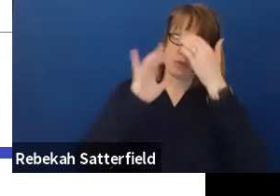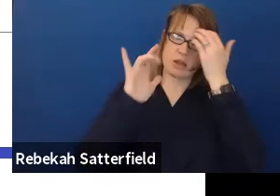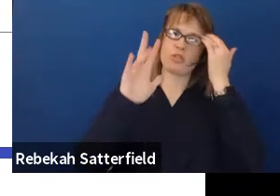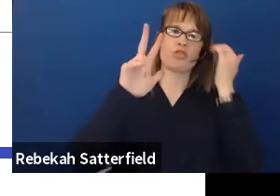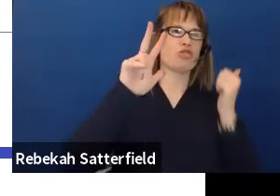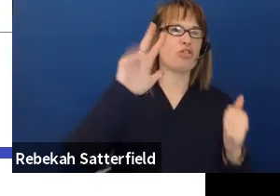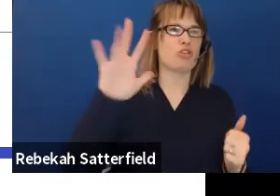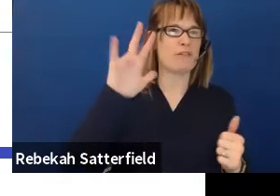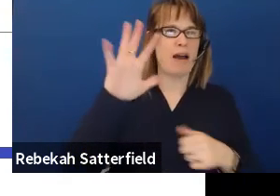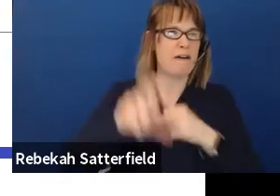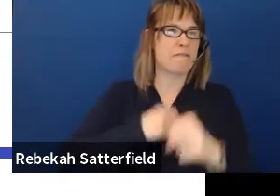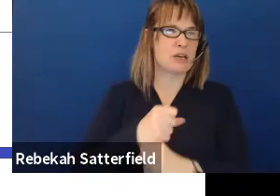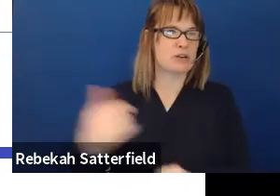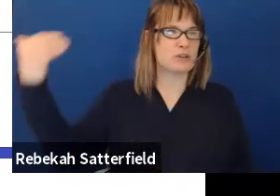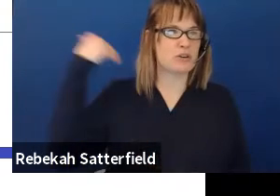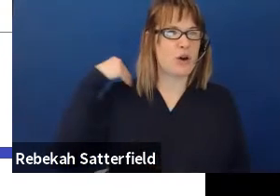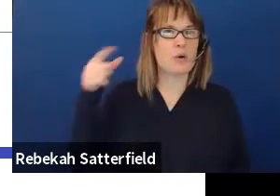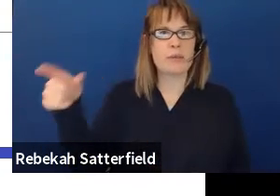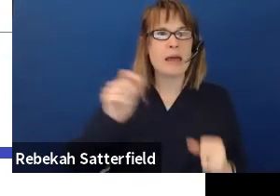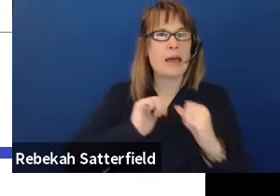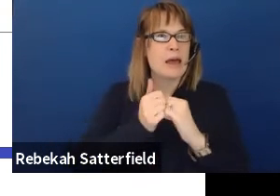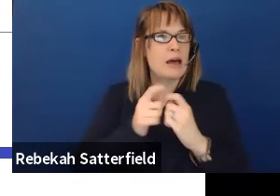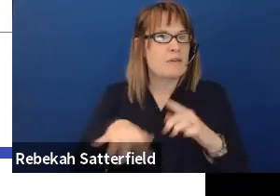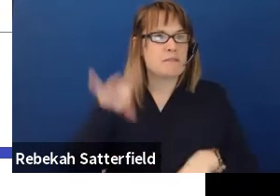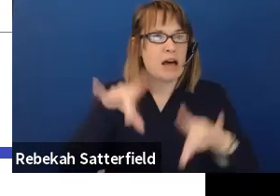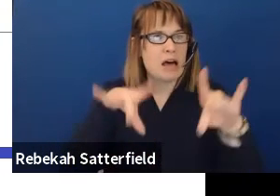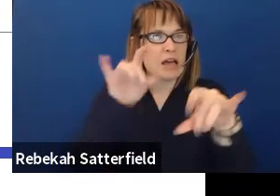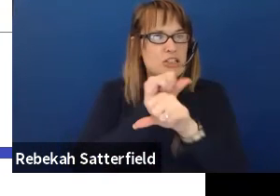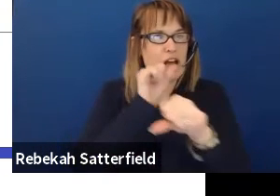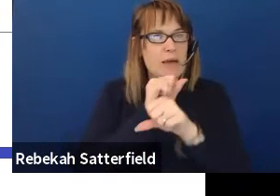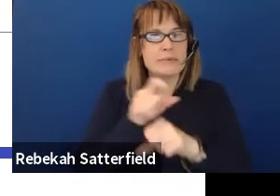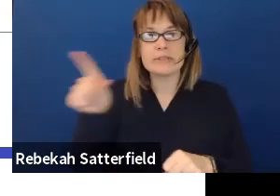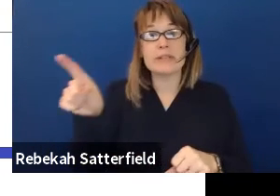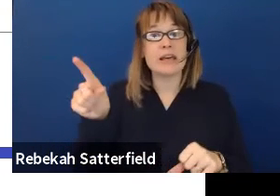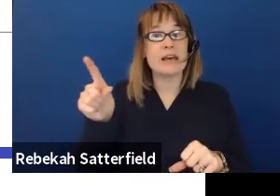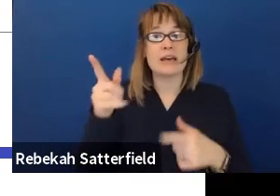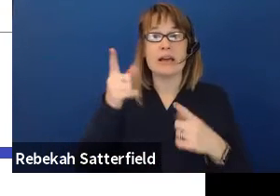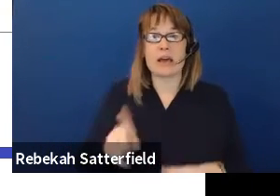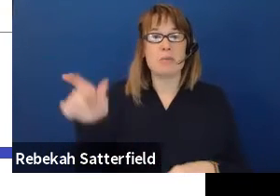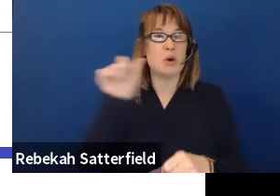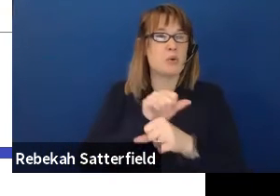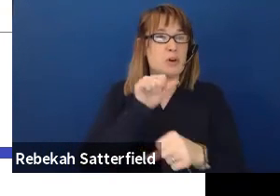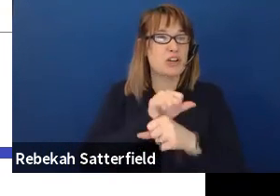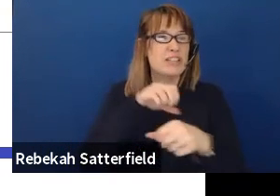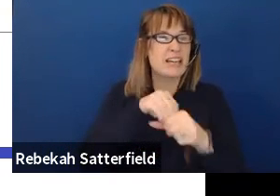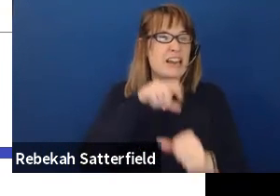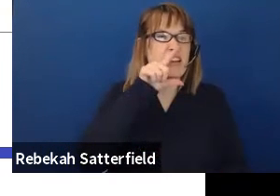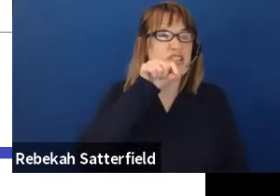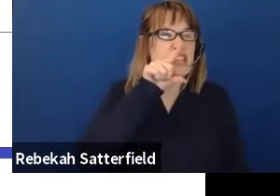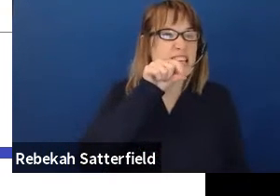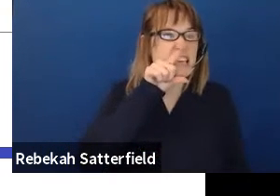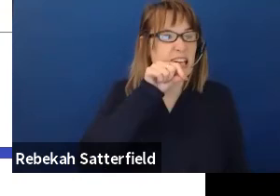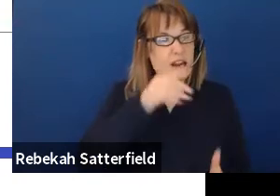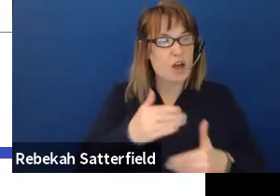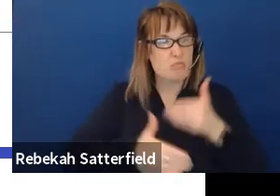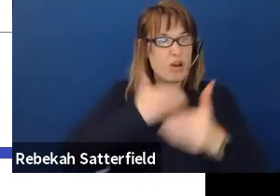ago, they had to find jobs in whatever field they could. So they ended up working at a chicken processing plant. So